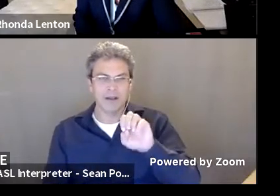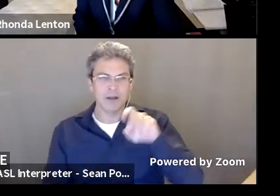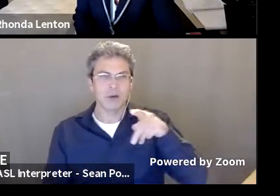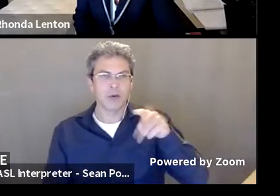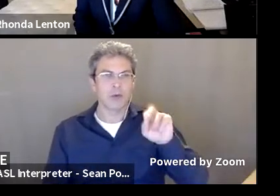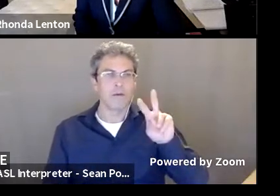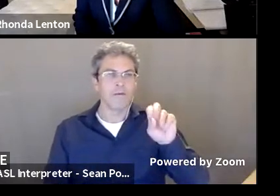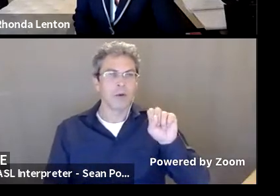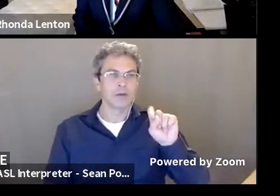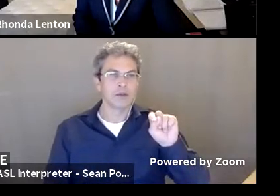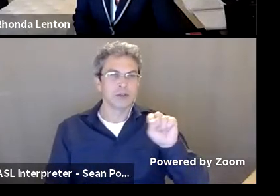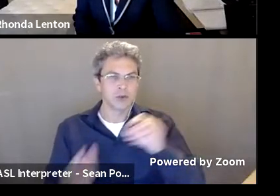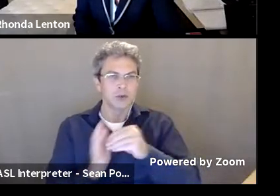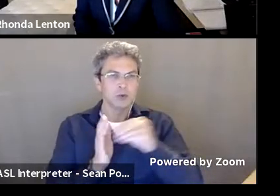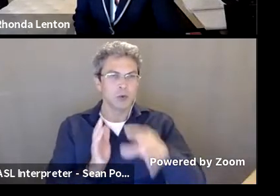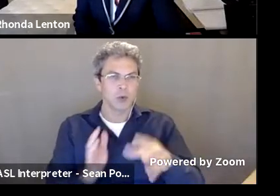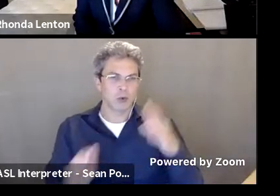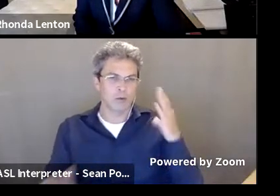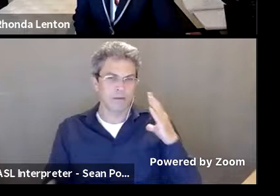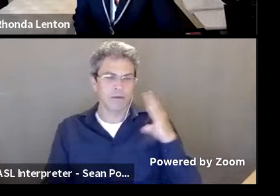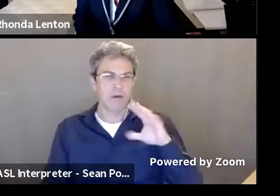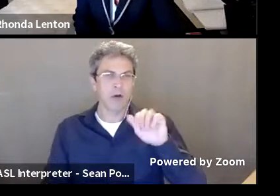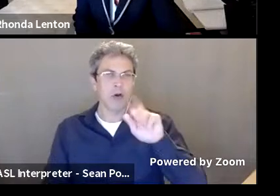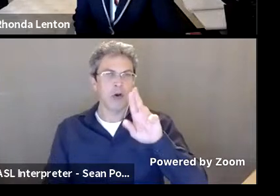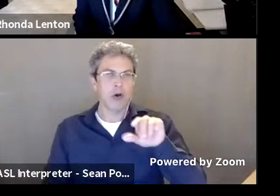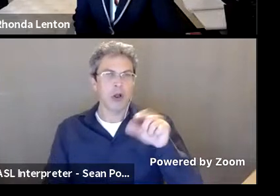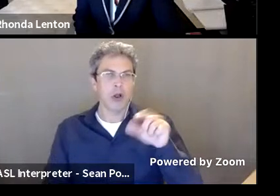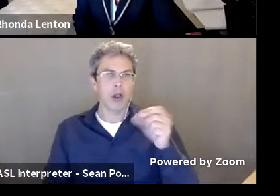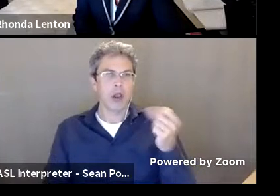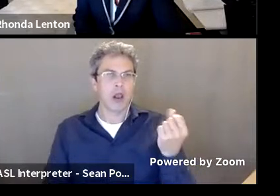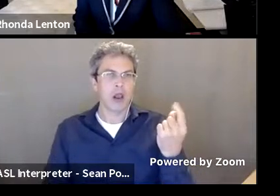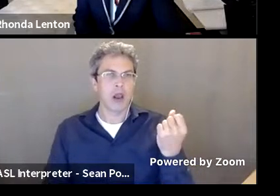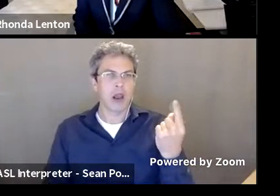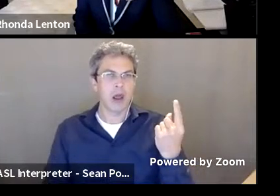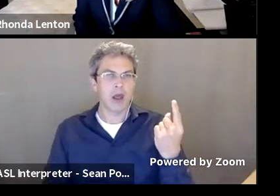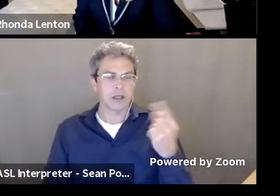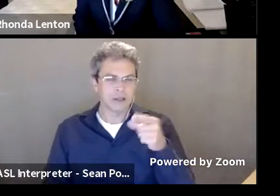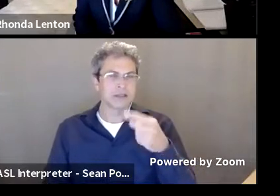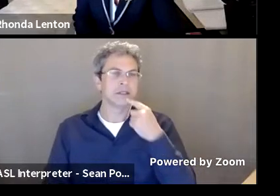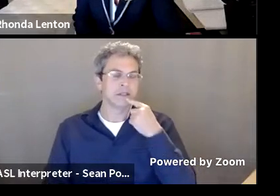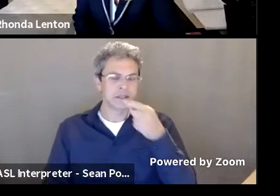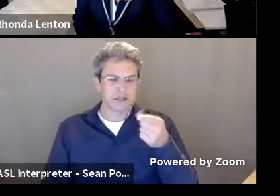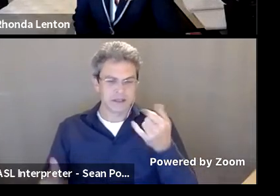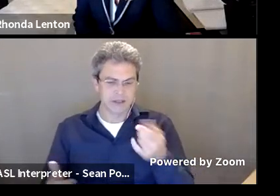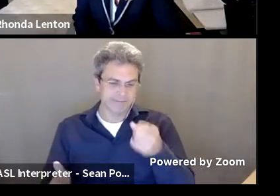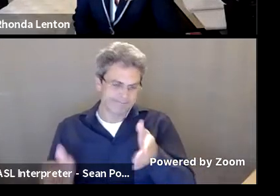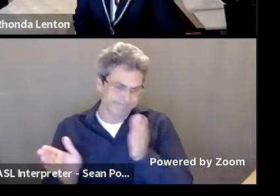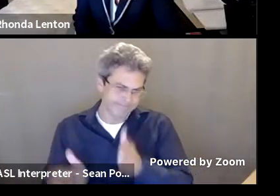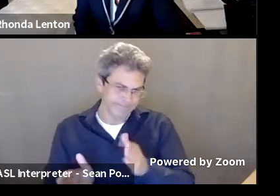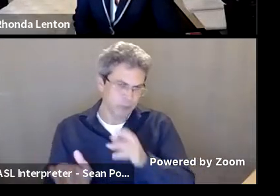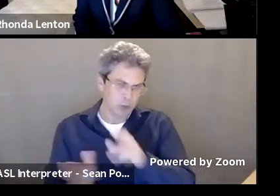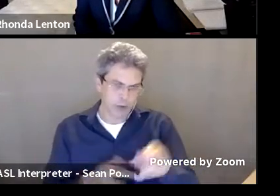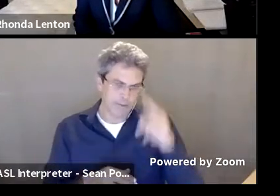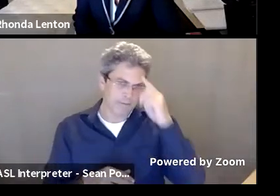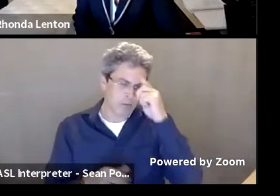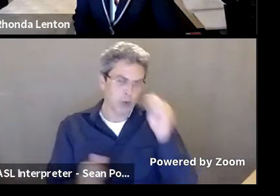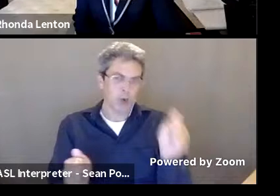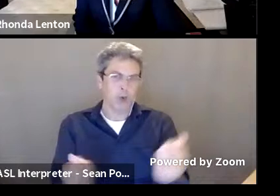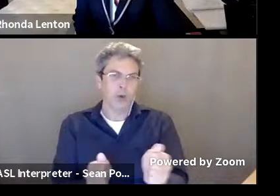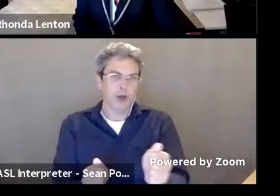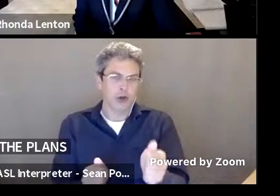student in August 11 about how they're finalizing the plans for the winter, and that we will receive more